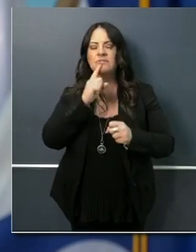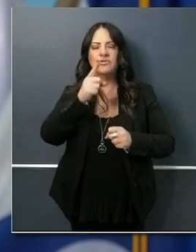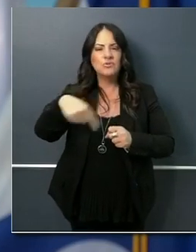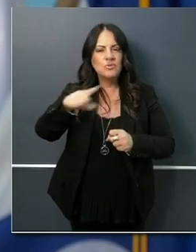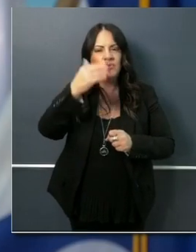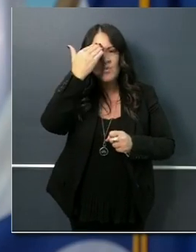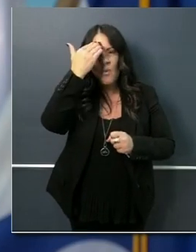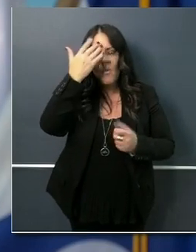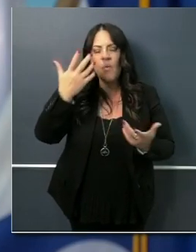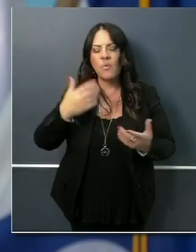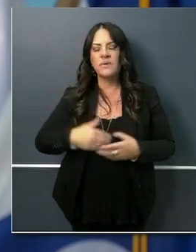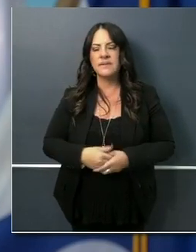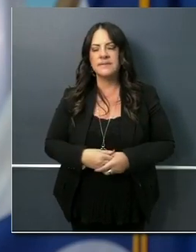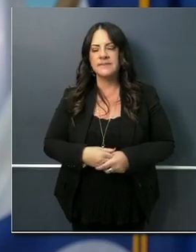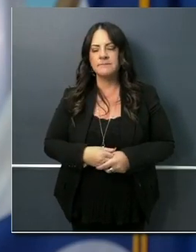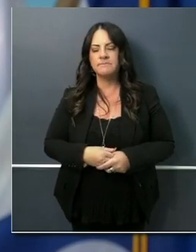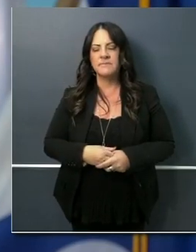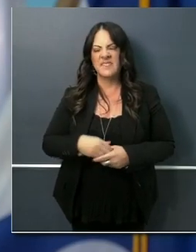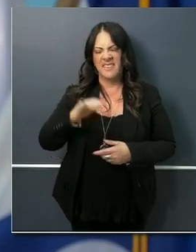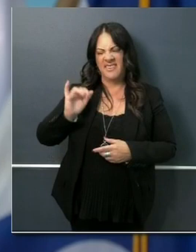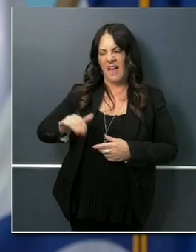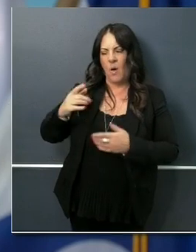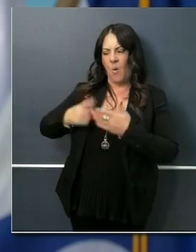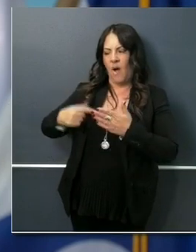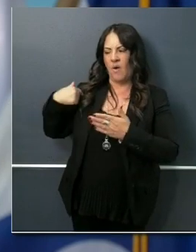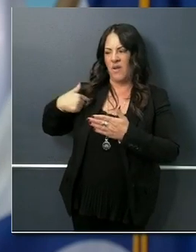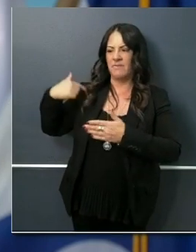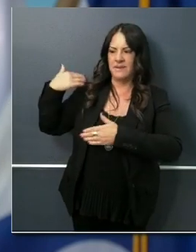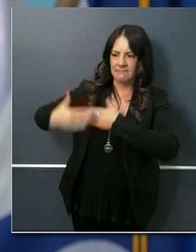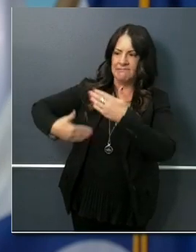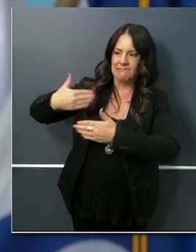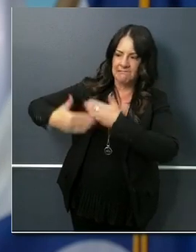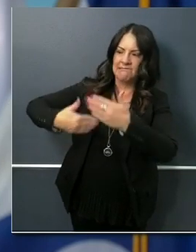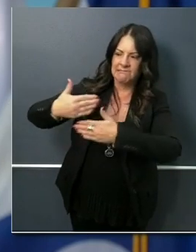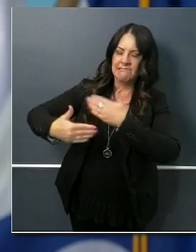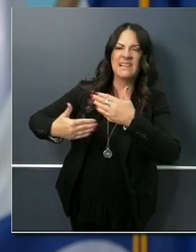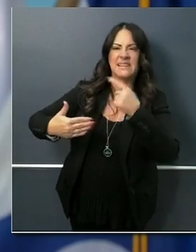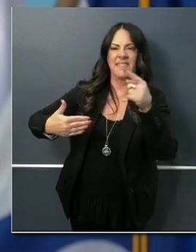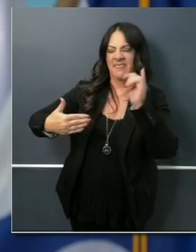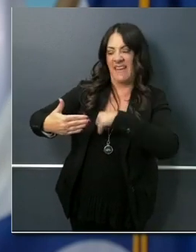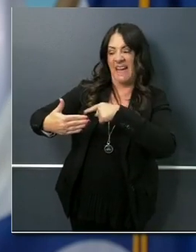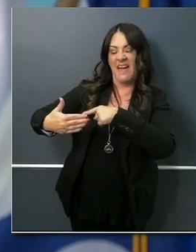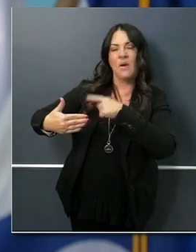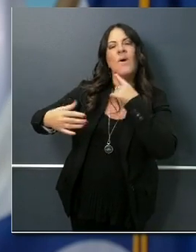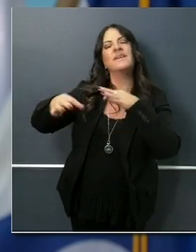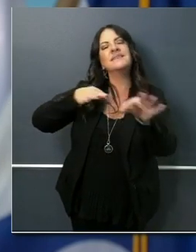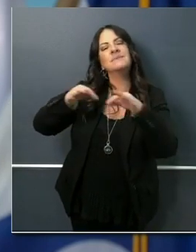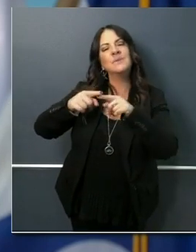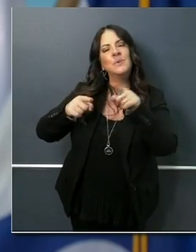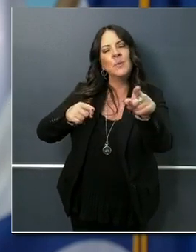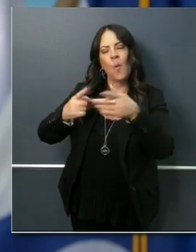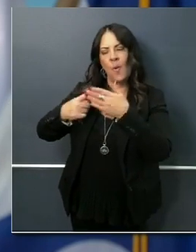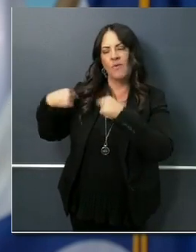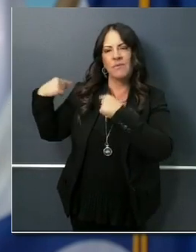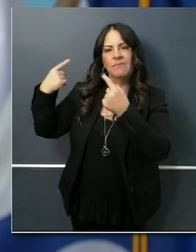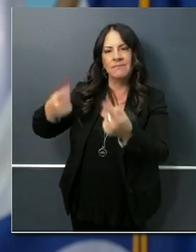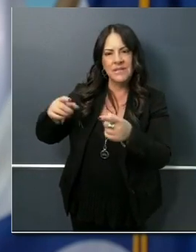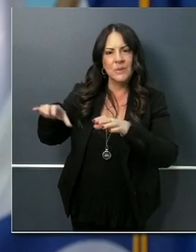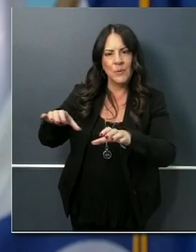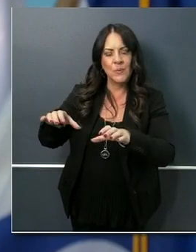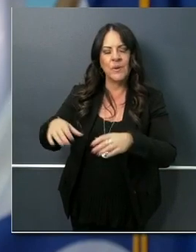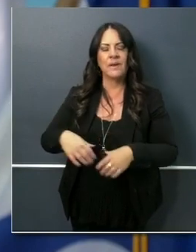know this is a process that we've been underway for some time, working to now socialize it with you